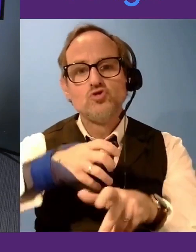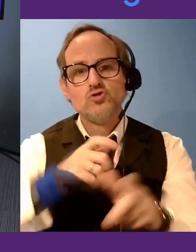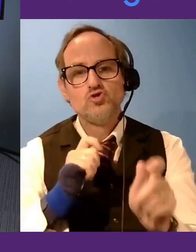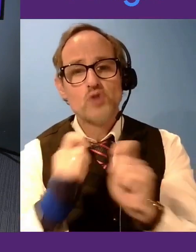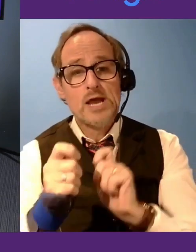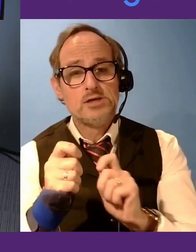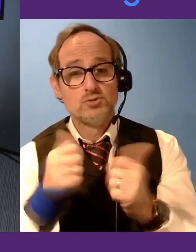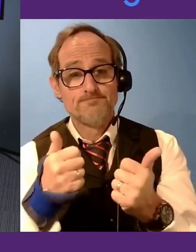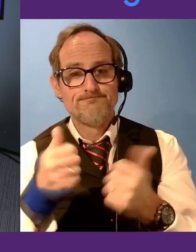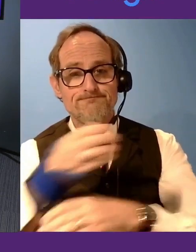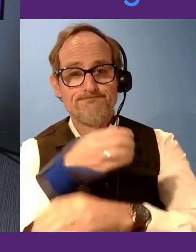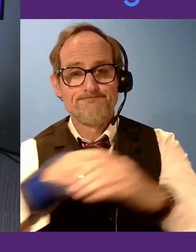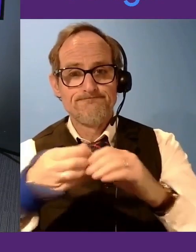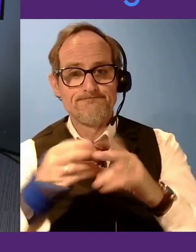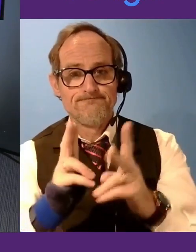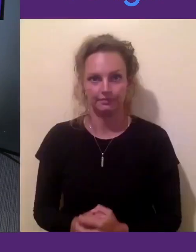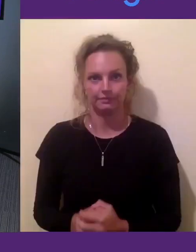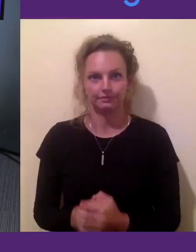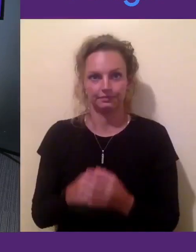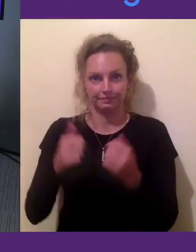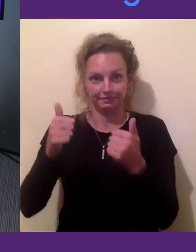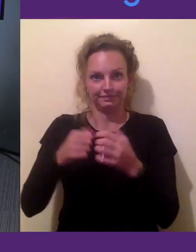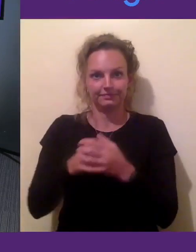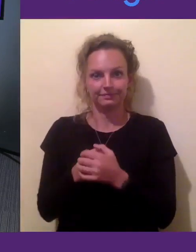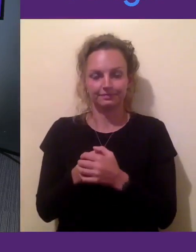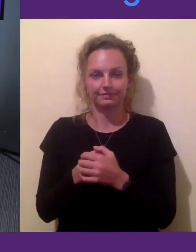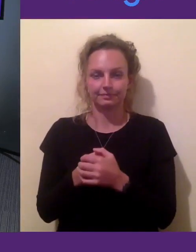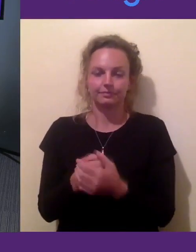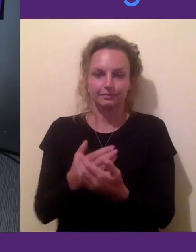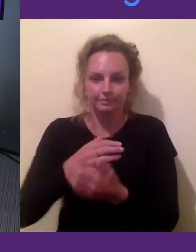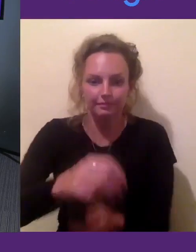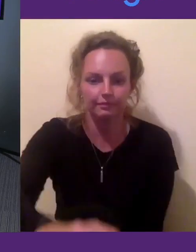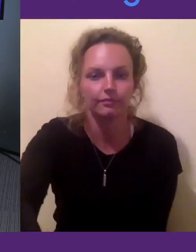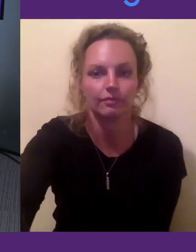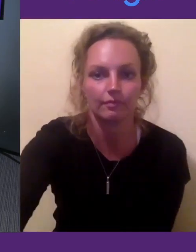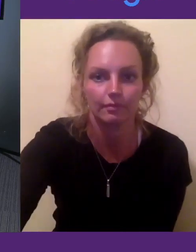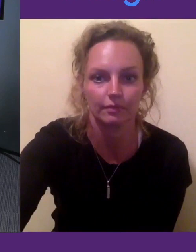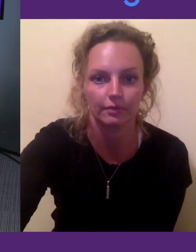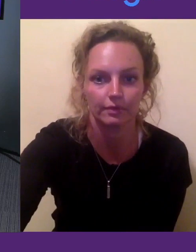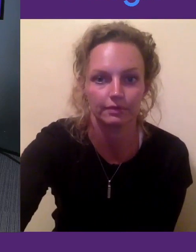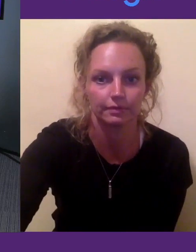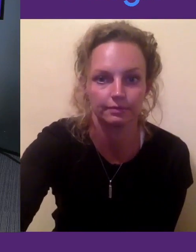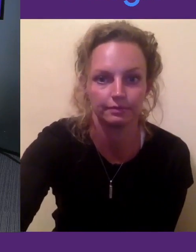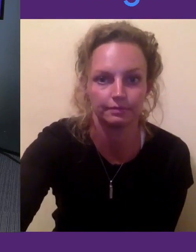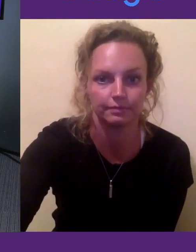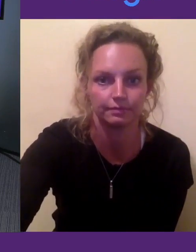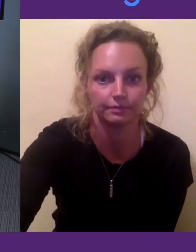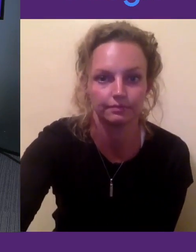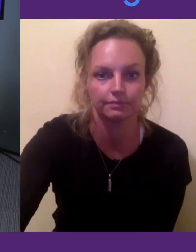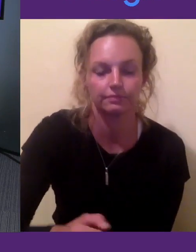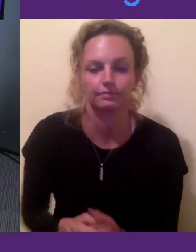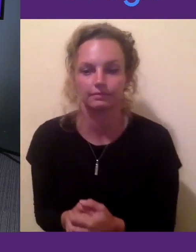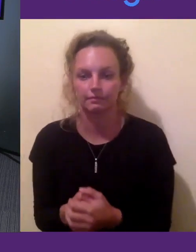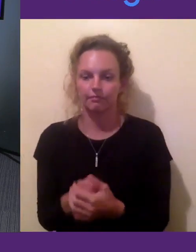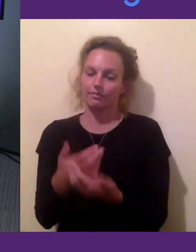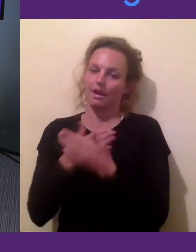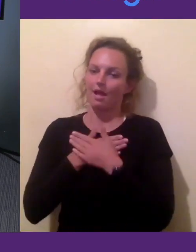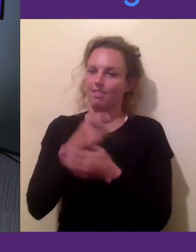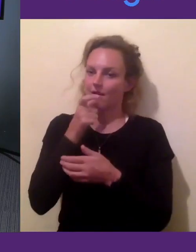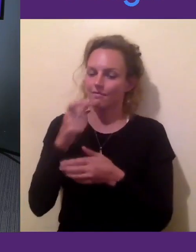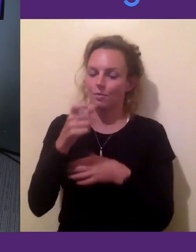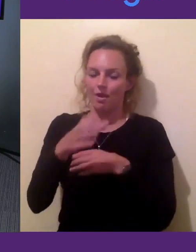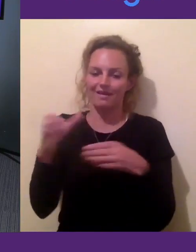the word empathy because I think it's really at the heart of inclusive design. So we have our first question